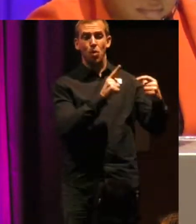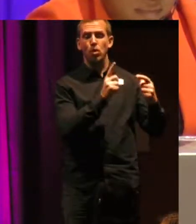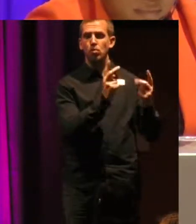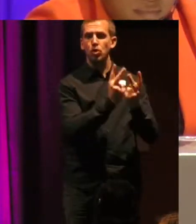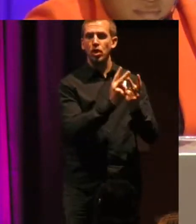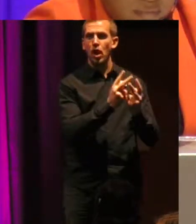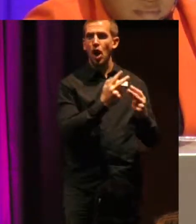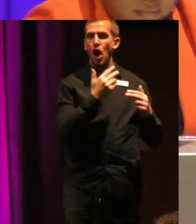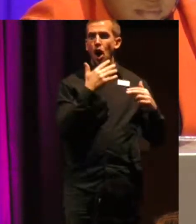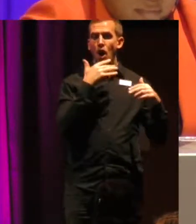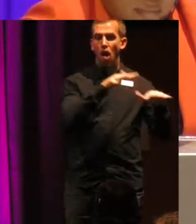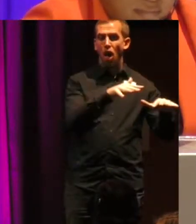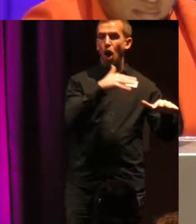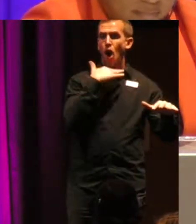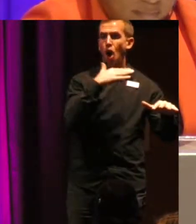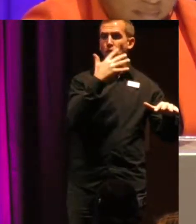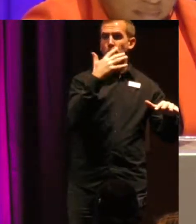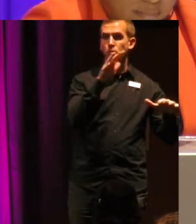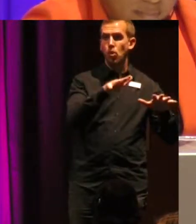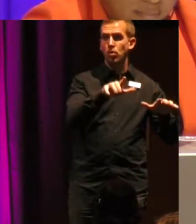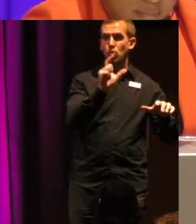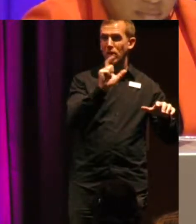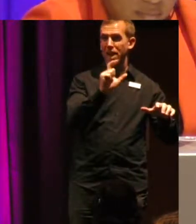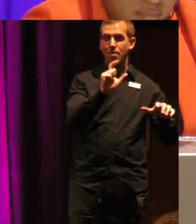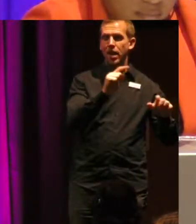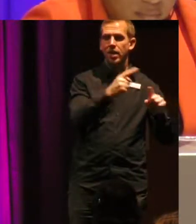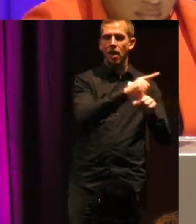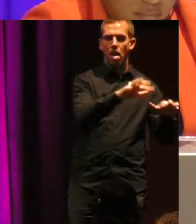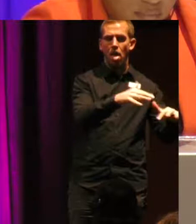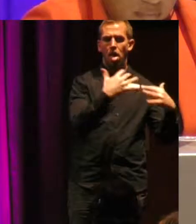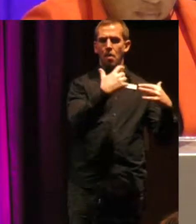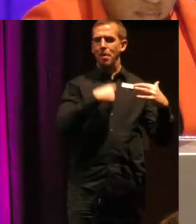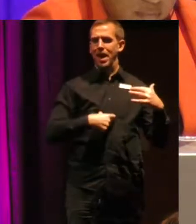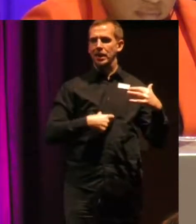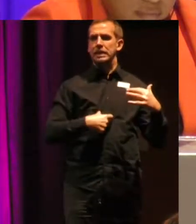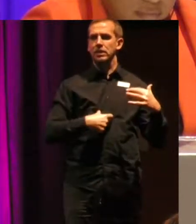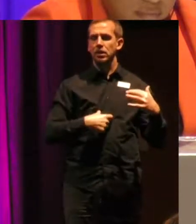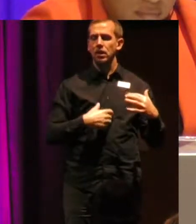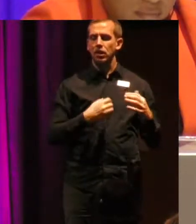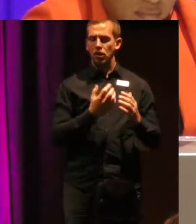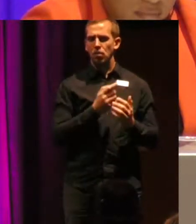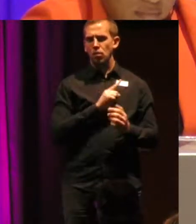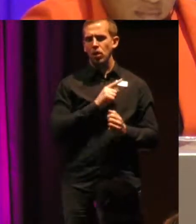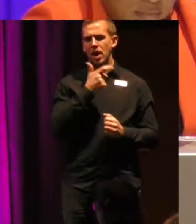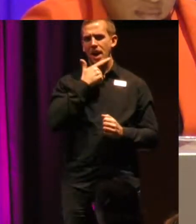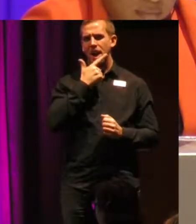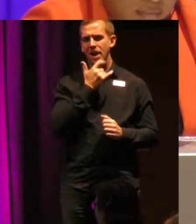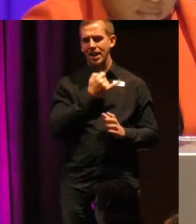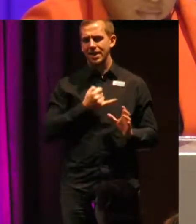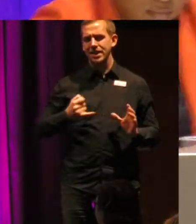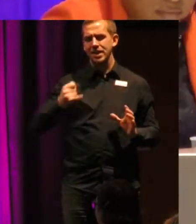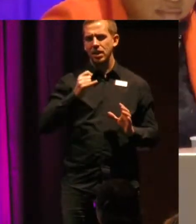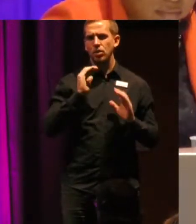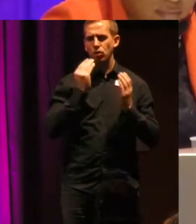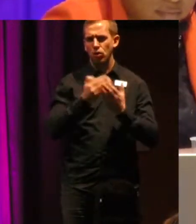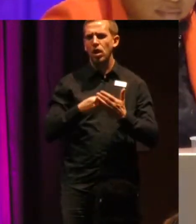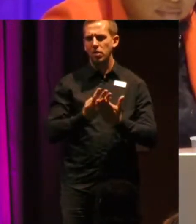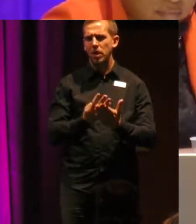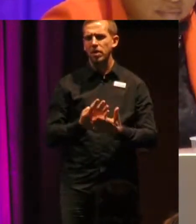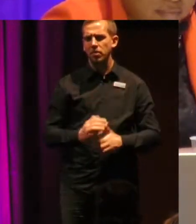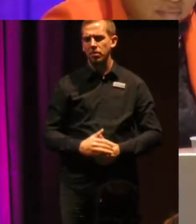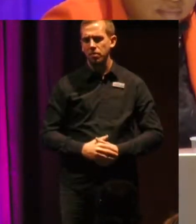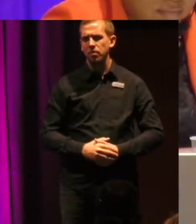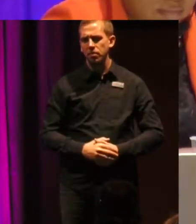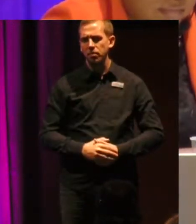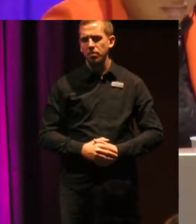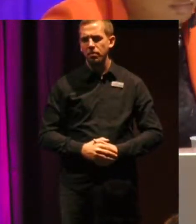redirected towards me and I'm going to be the one who is targeted. So it's a lot of fear on social media